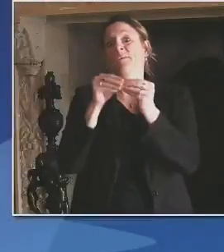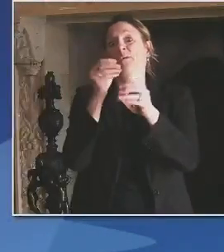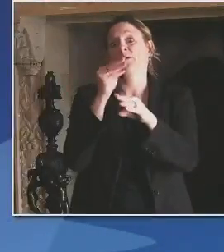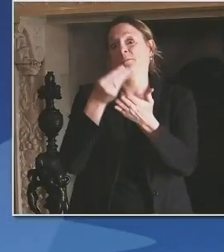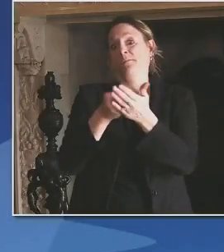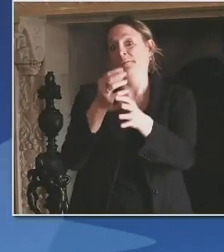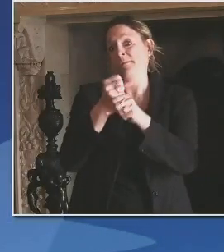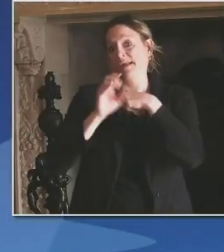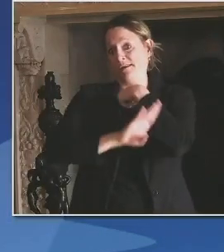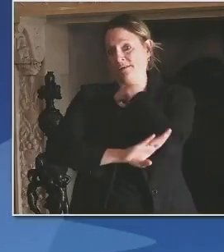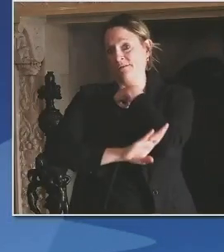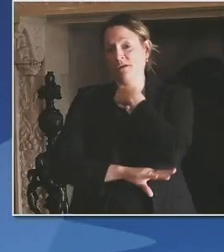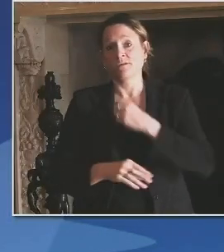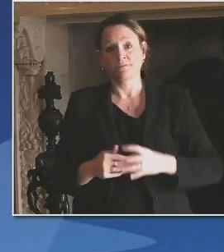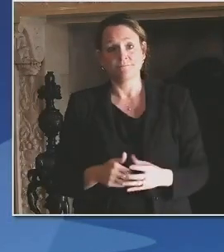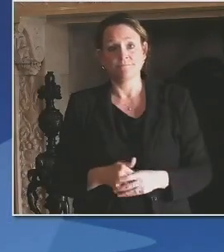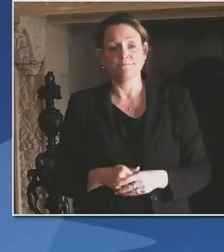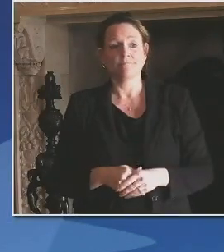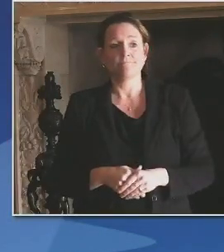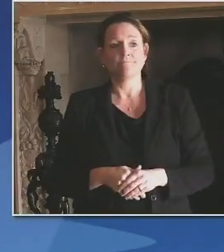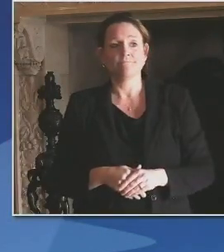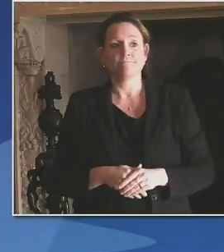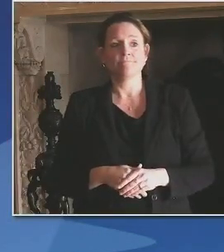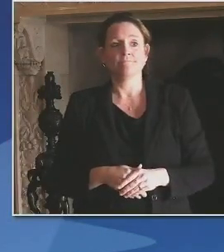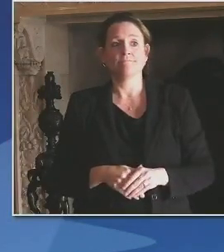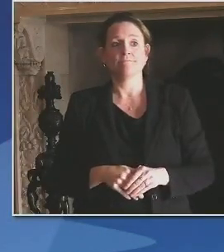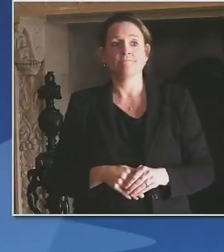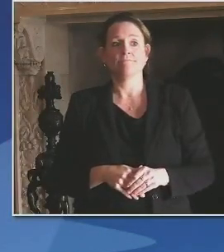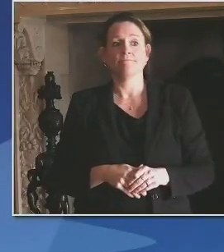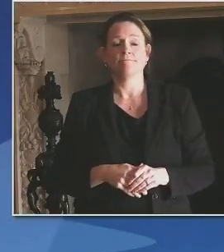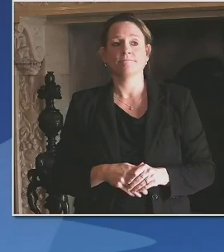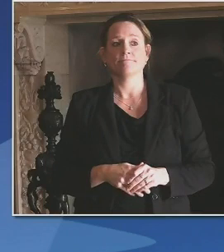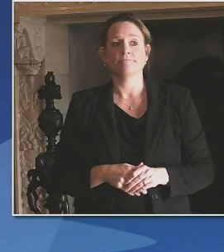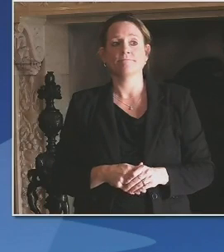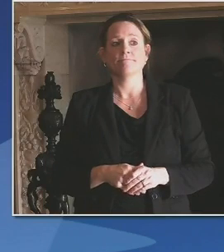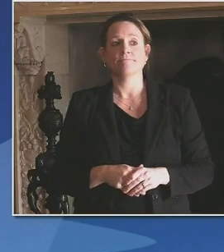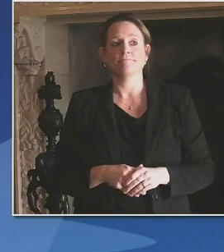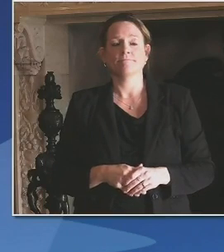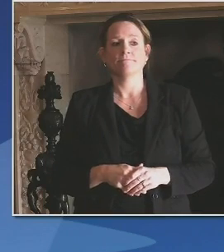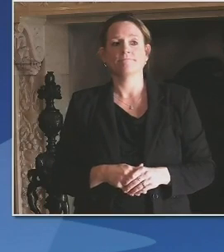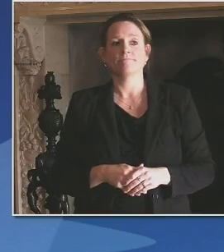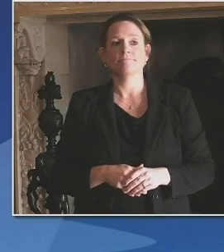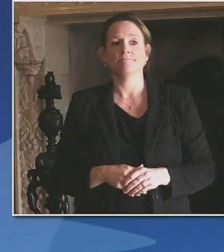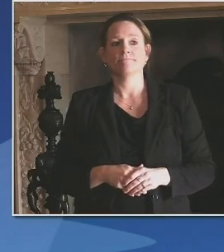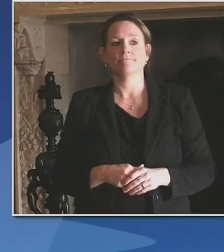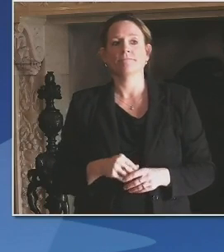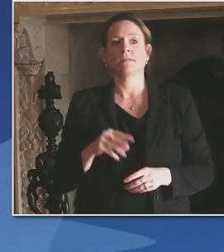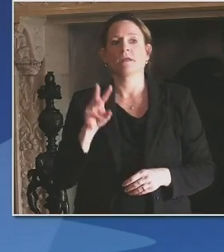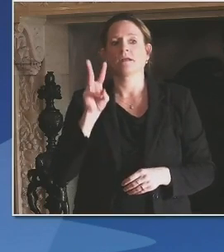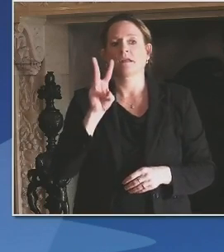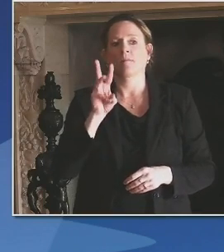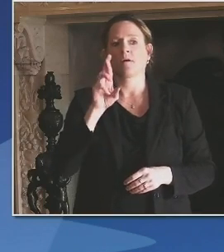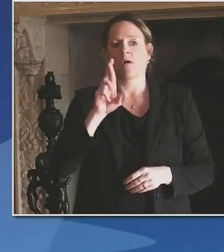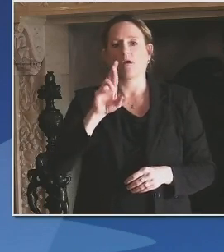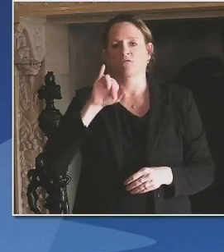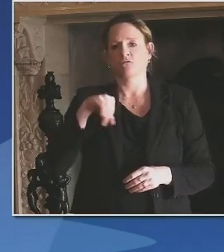but we did have two reporters not available. So let's try to call one more time on Bruce from WRJO. Bruce from